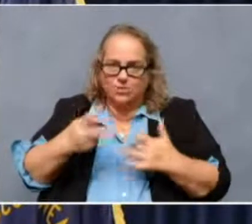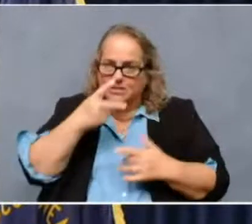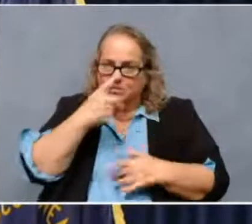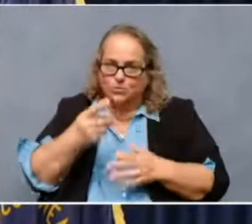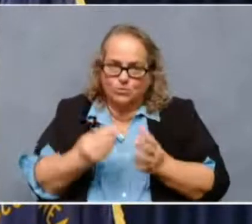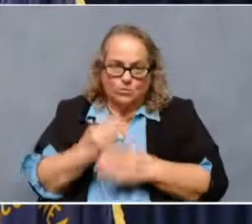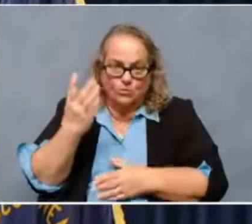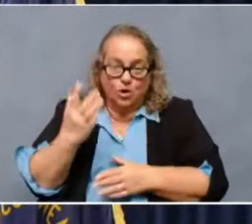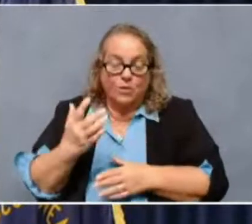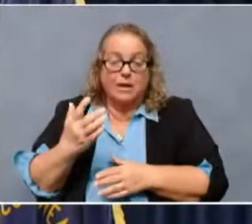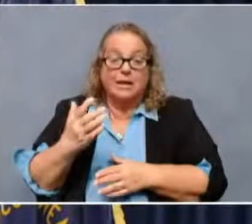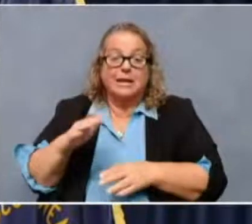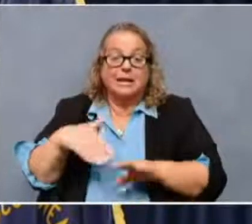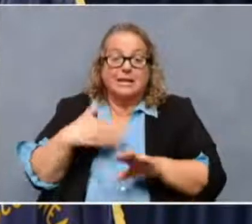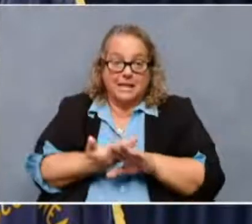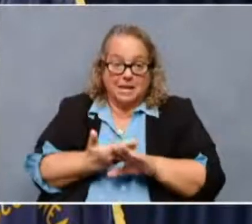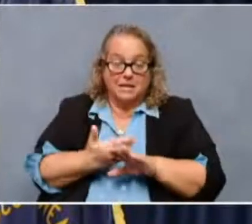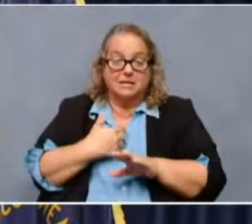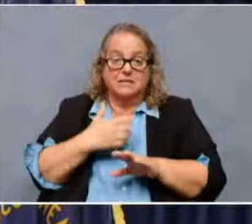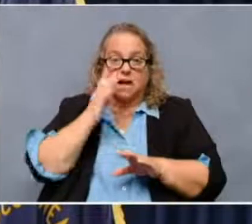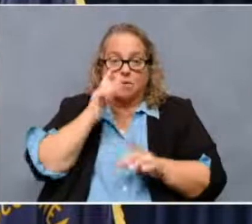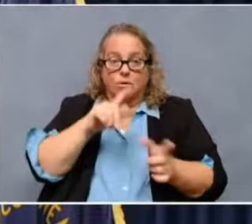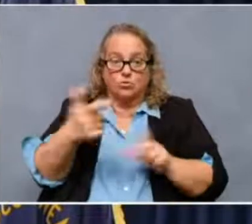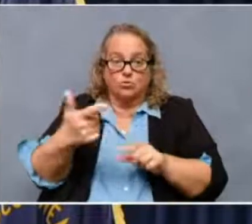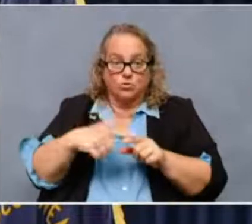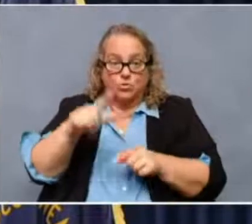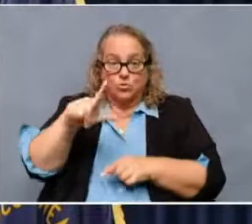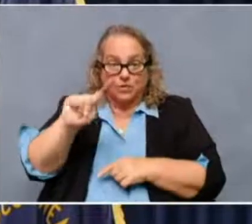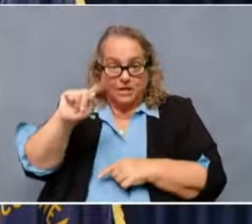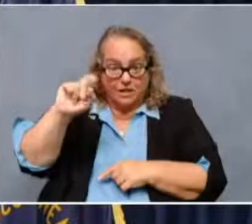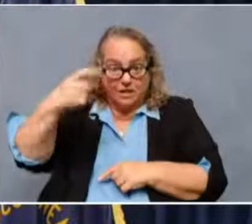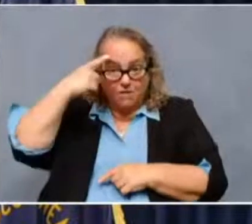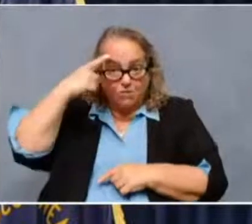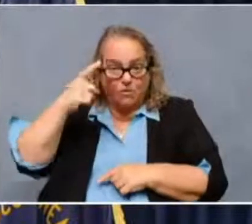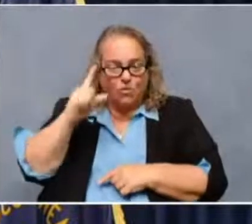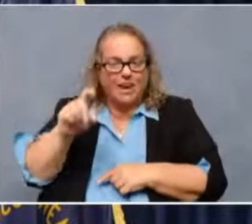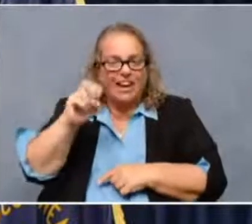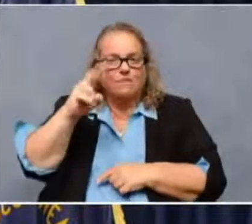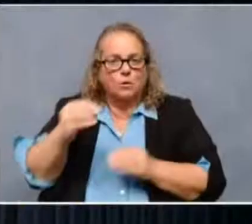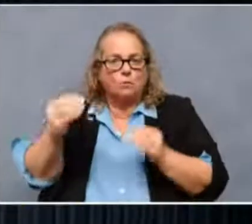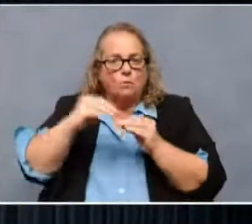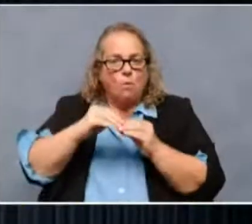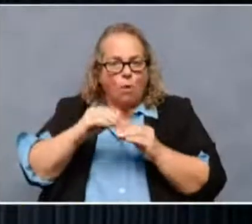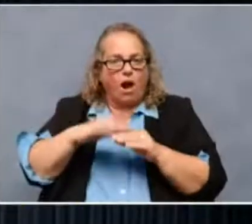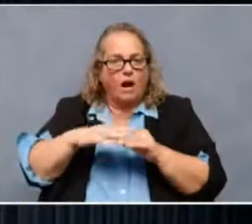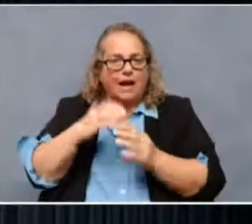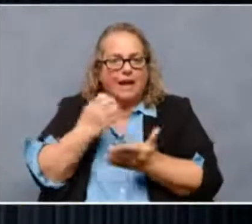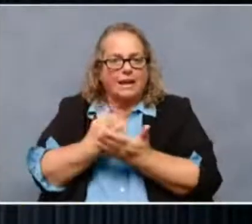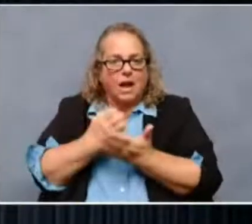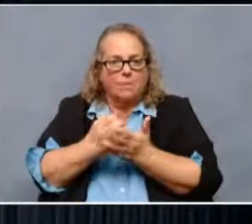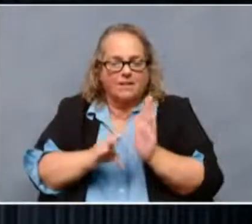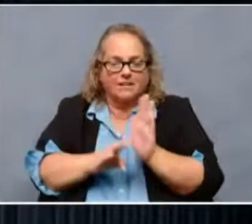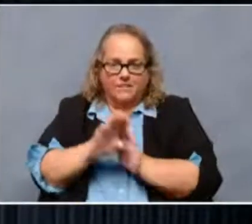Next, I'm going to turn it over to the Lieutenant Governor for even more on the economic development front.